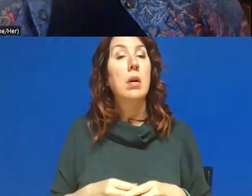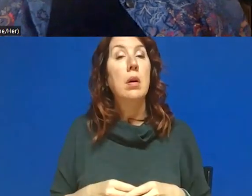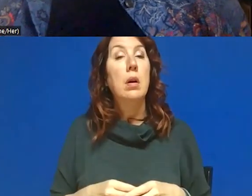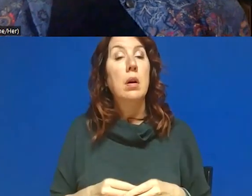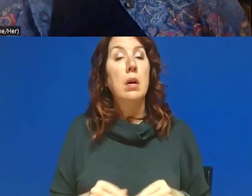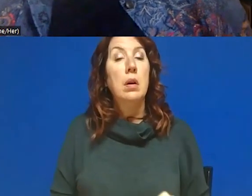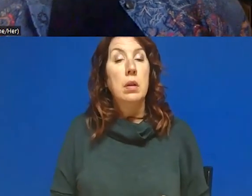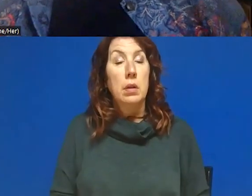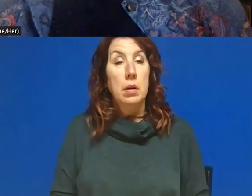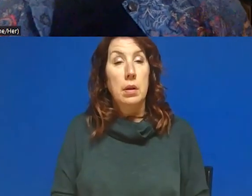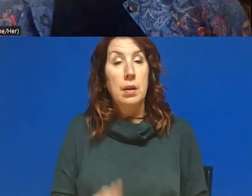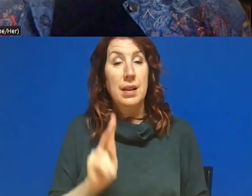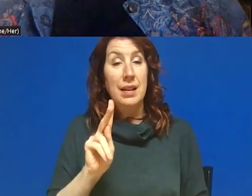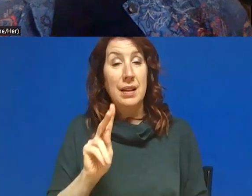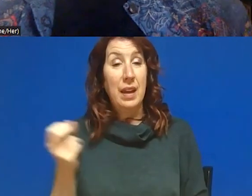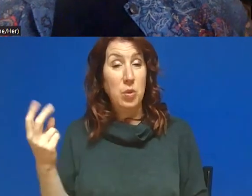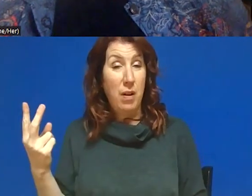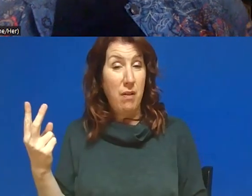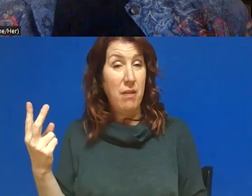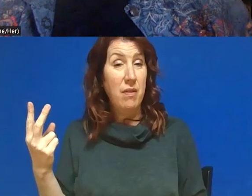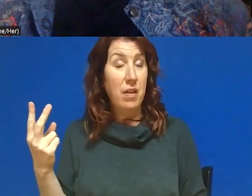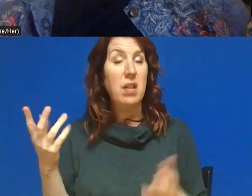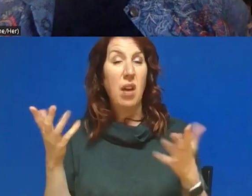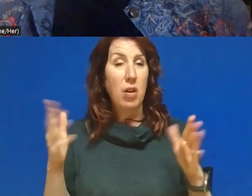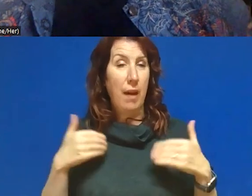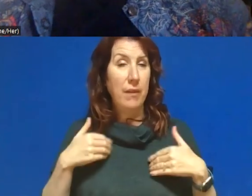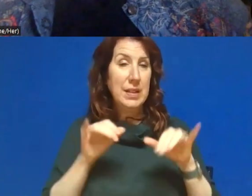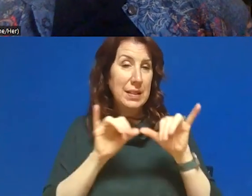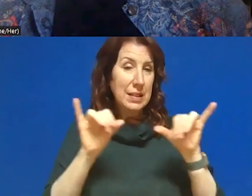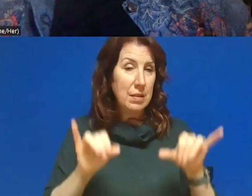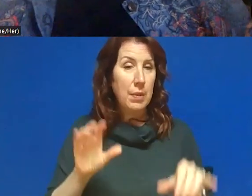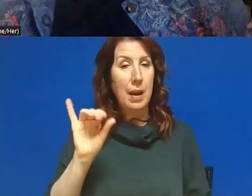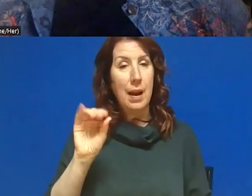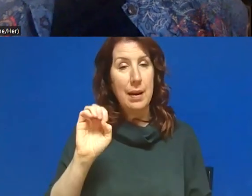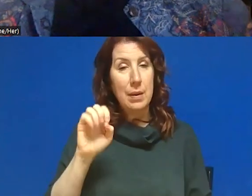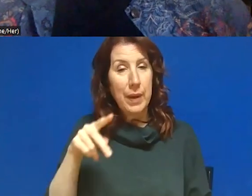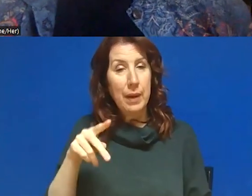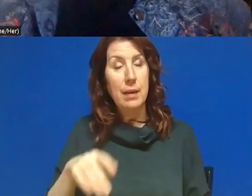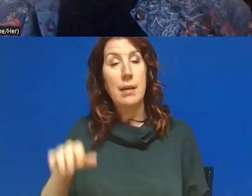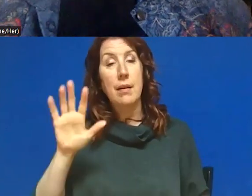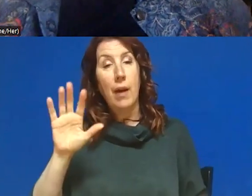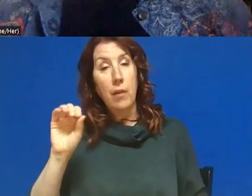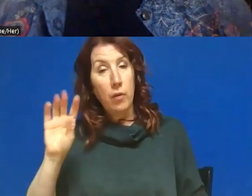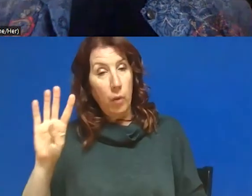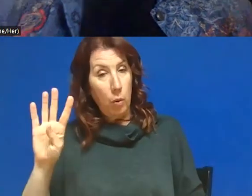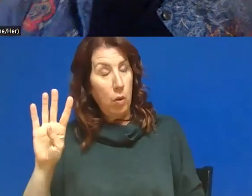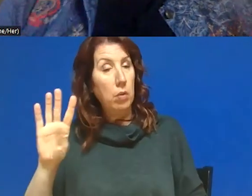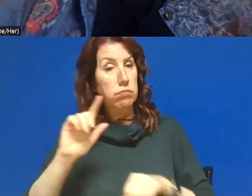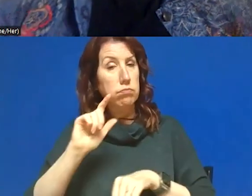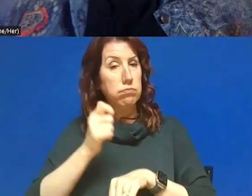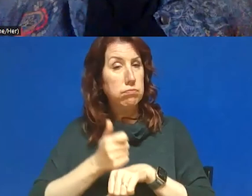When you are K through 12, like there are a lot of systems in place like IEPs and 504 plans that kind of set up a framework for accessibility.